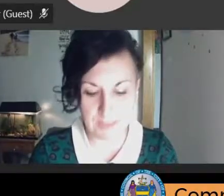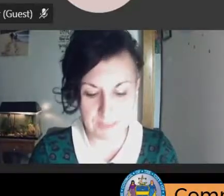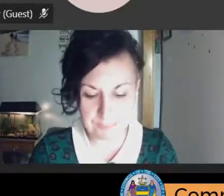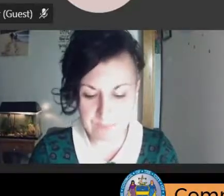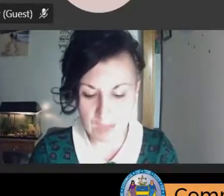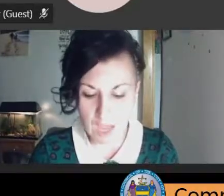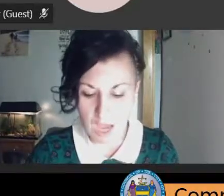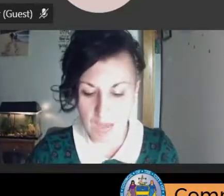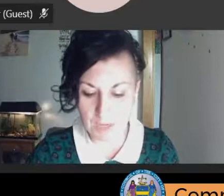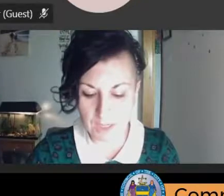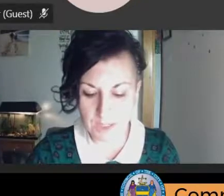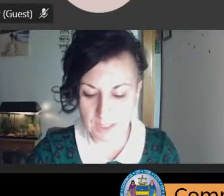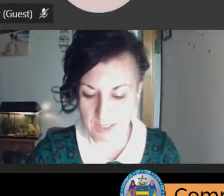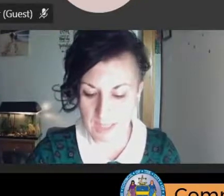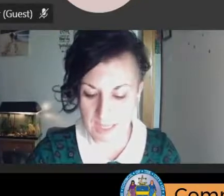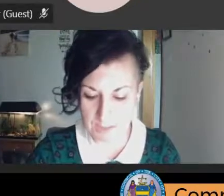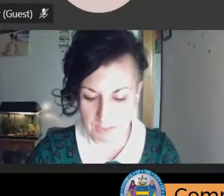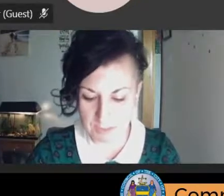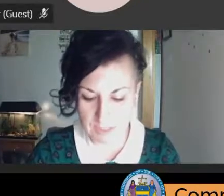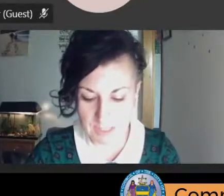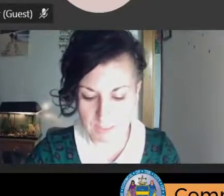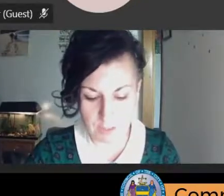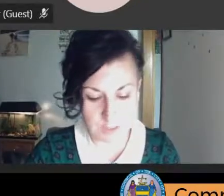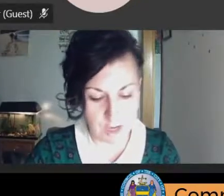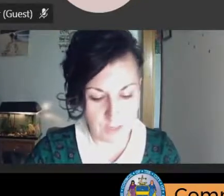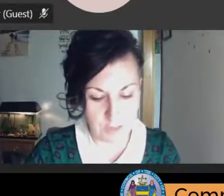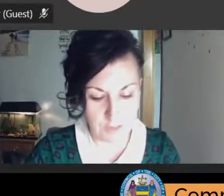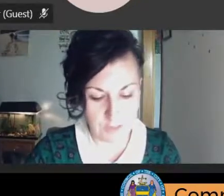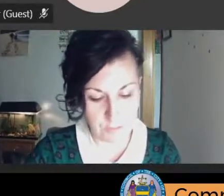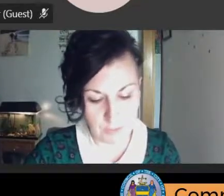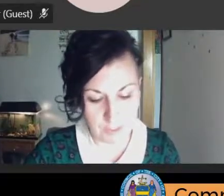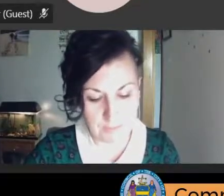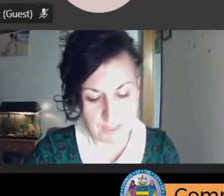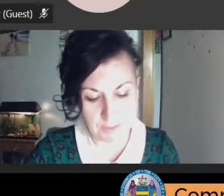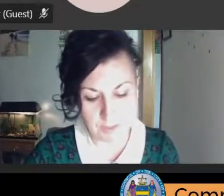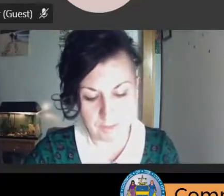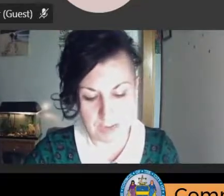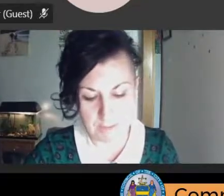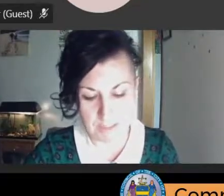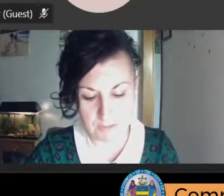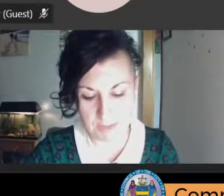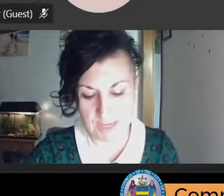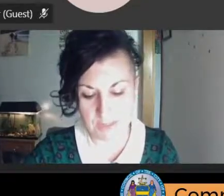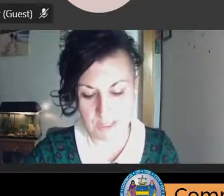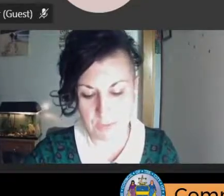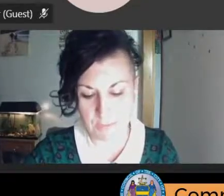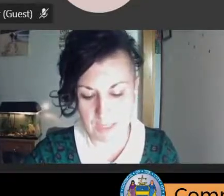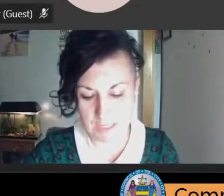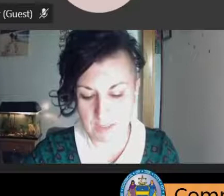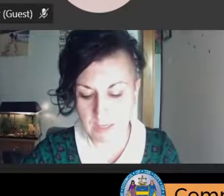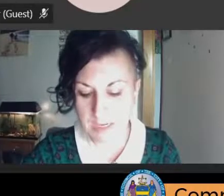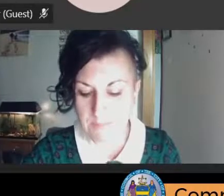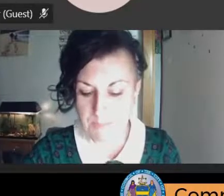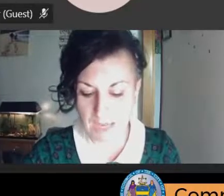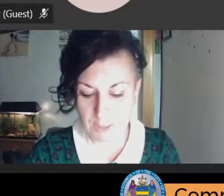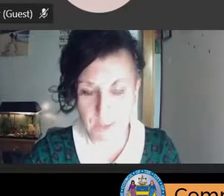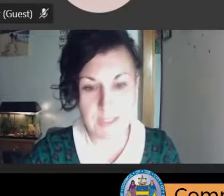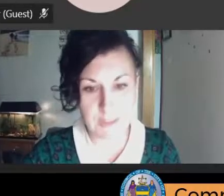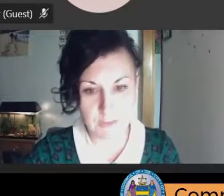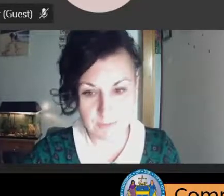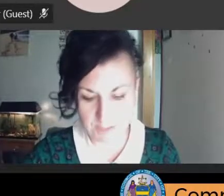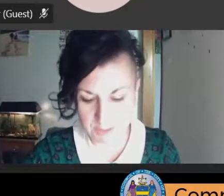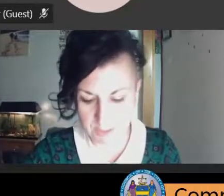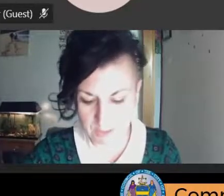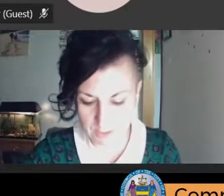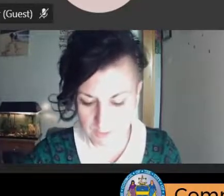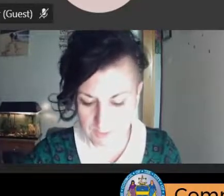important hearing. I would also like to thank Councilman Green for his ongoing support in meeting with their families around the vaccination plan and addressing